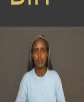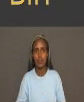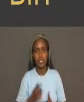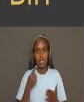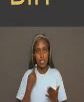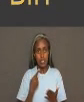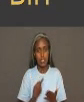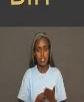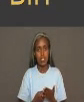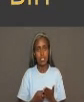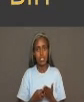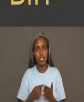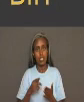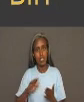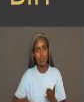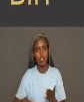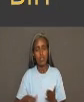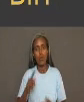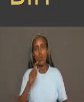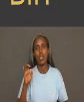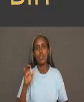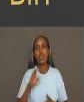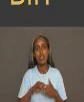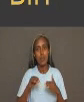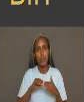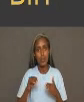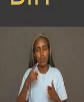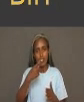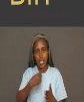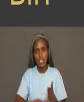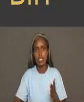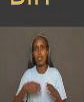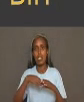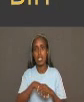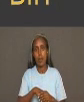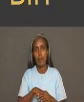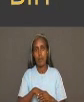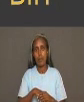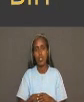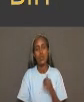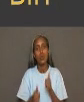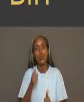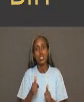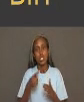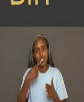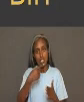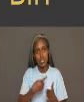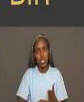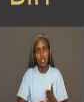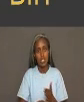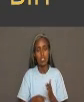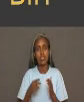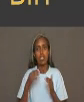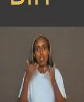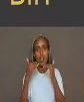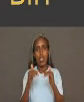This leaves 100 birr of taxable income, which is taxed at a rate